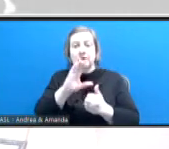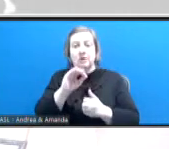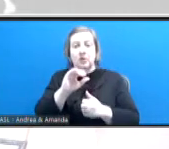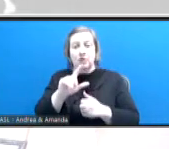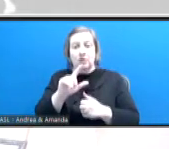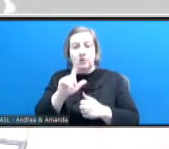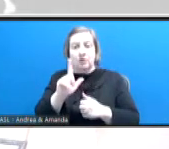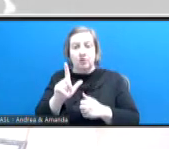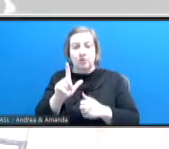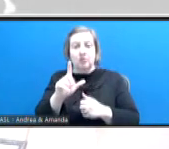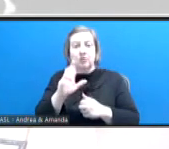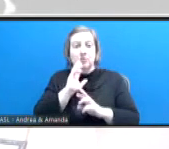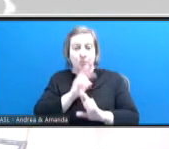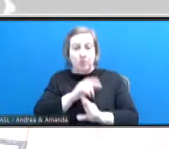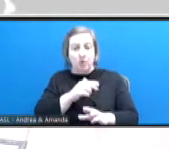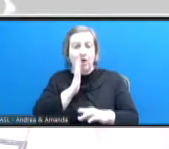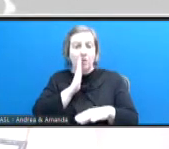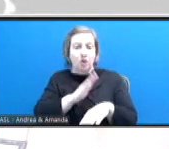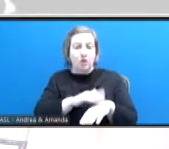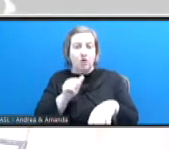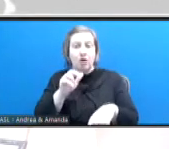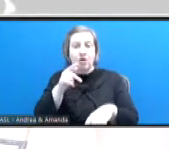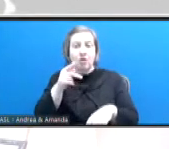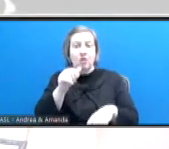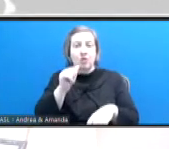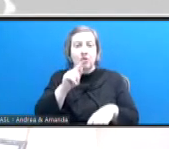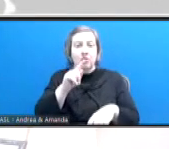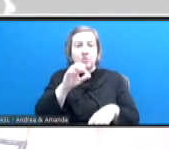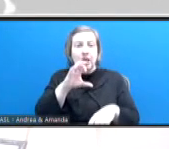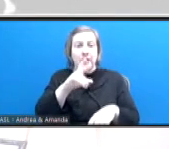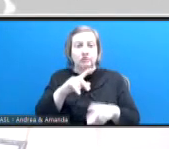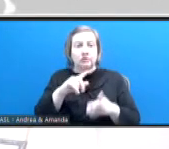And I'm going to call on Patrick and then Dan.